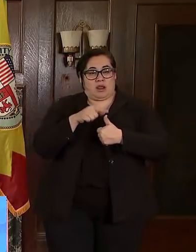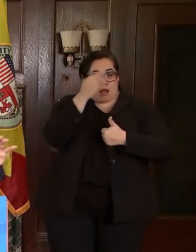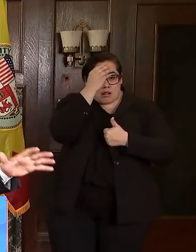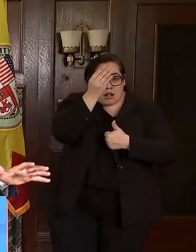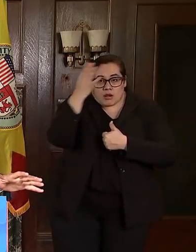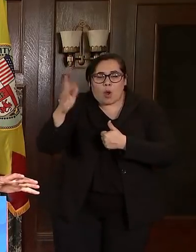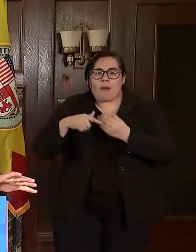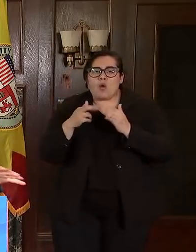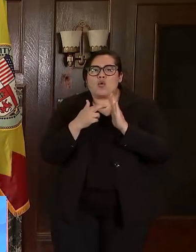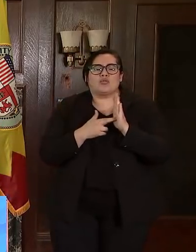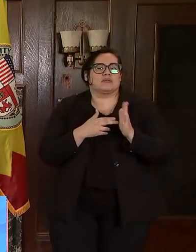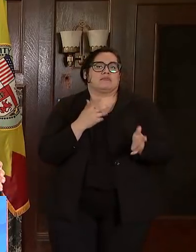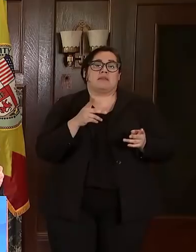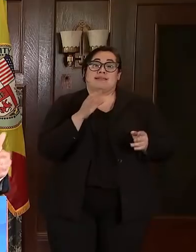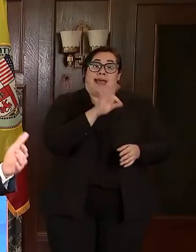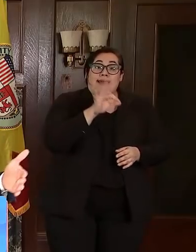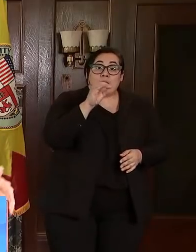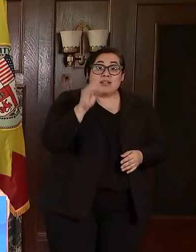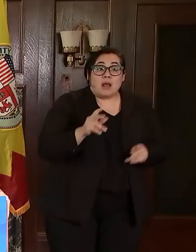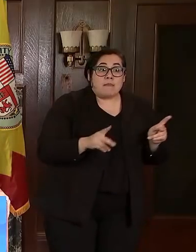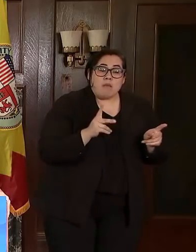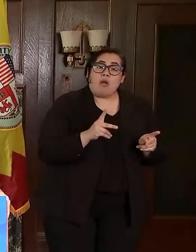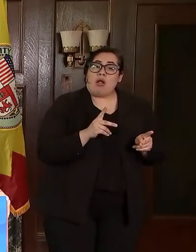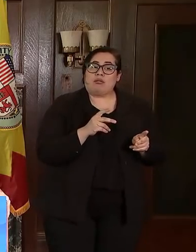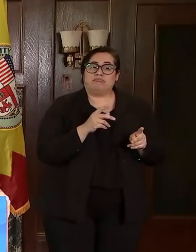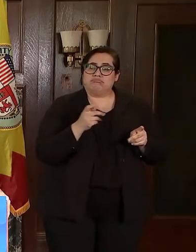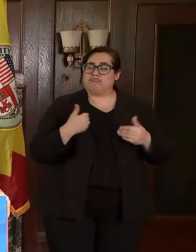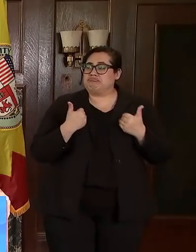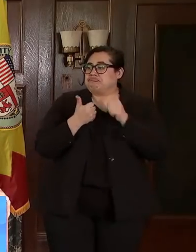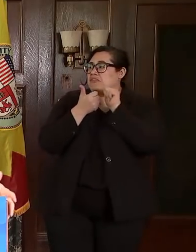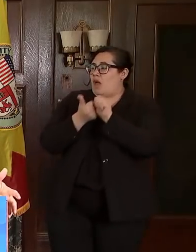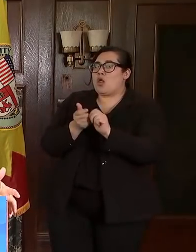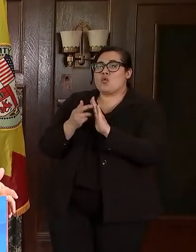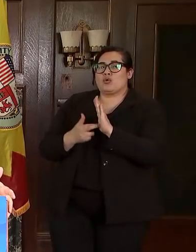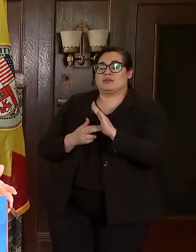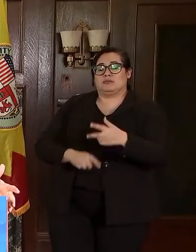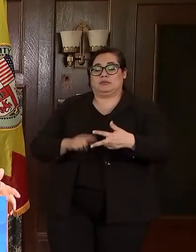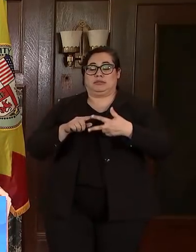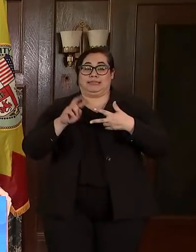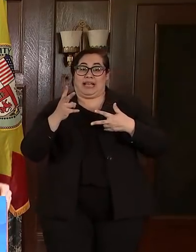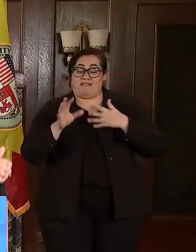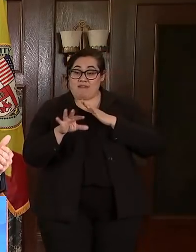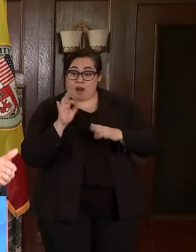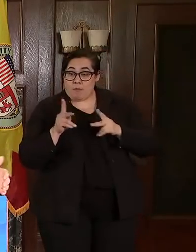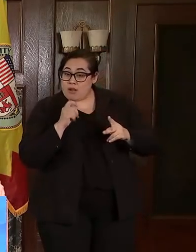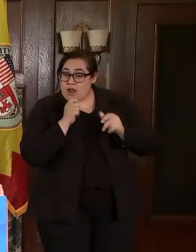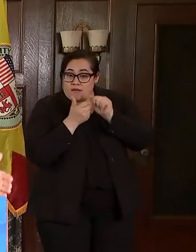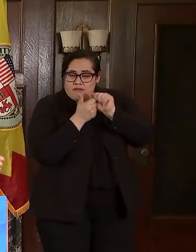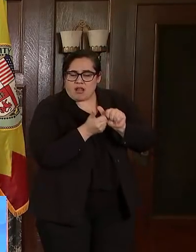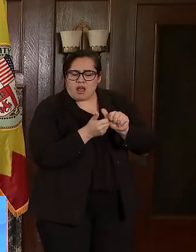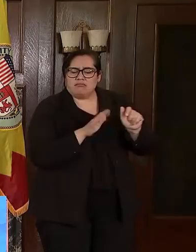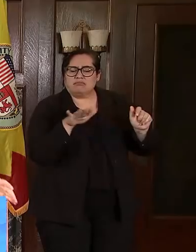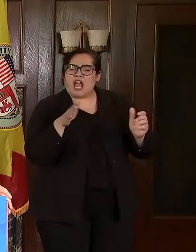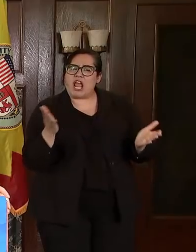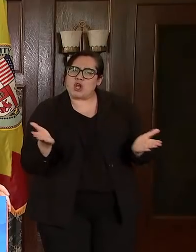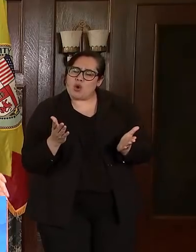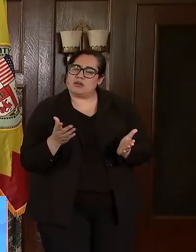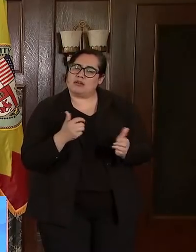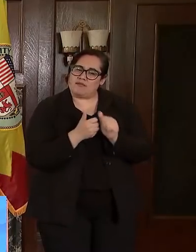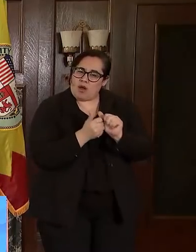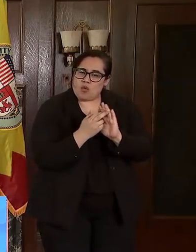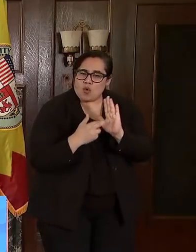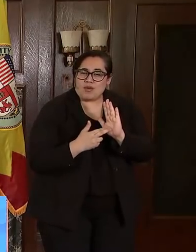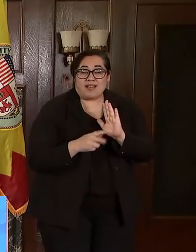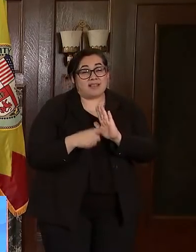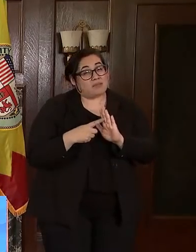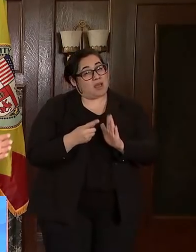because 99% of people and businesses adhere to them. Second, though, if you find folks that aren't, encourage them to comply. Sometimes that